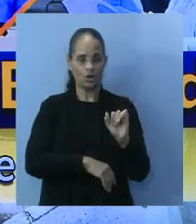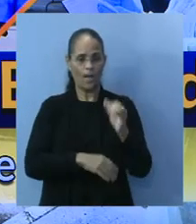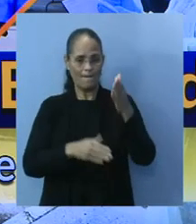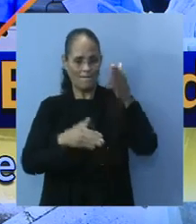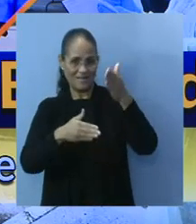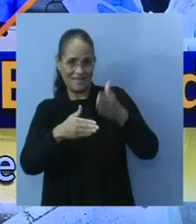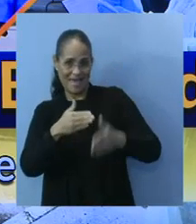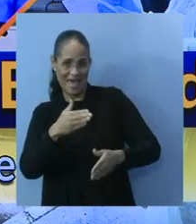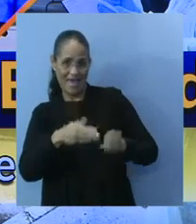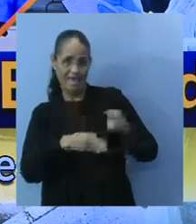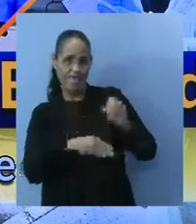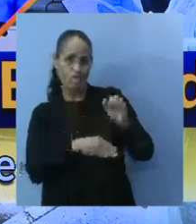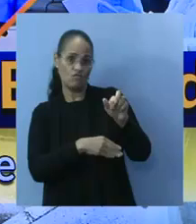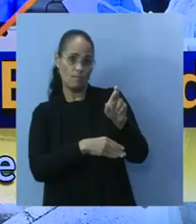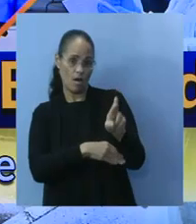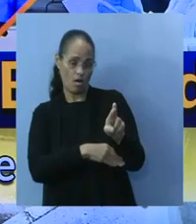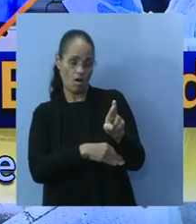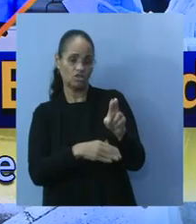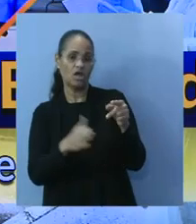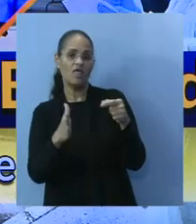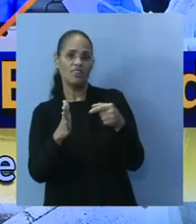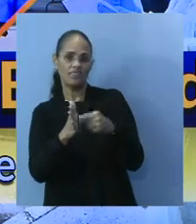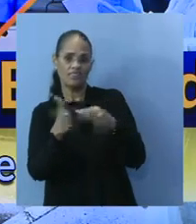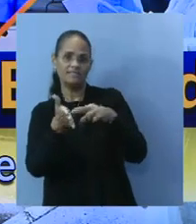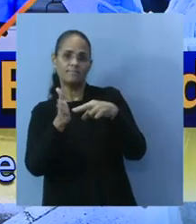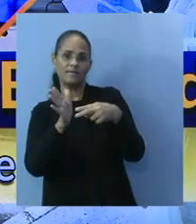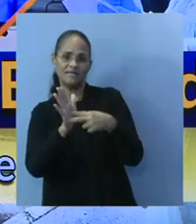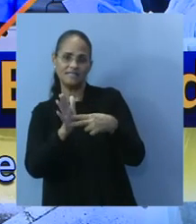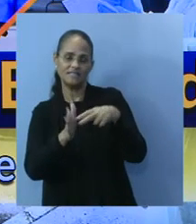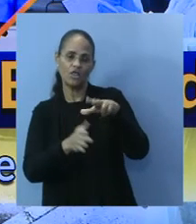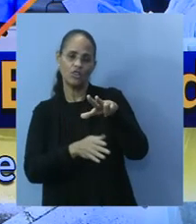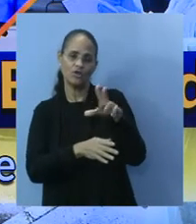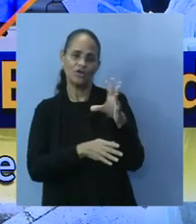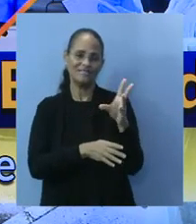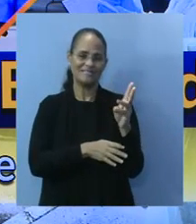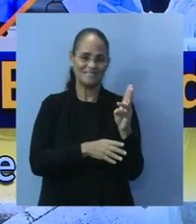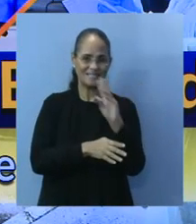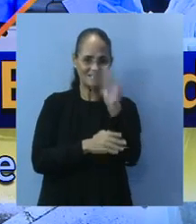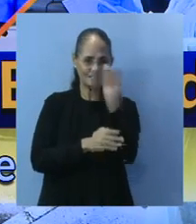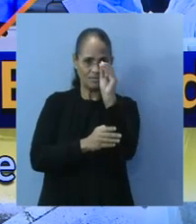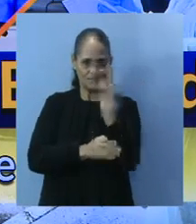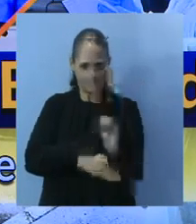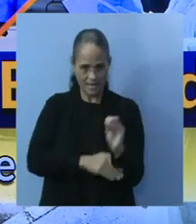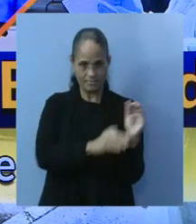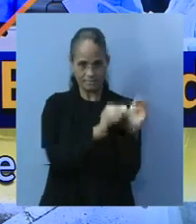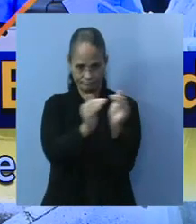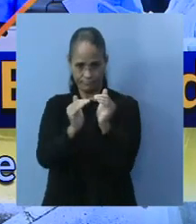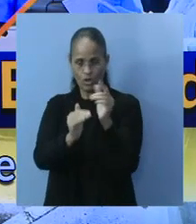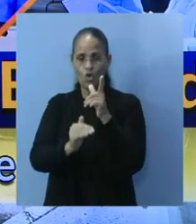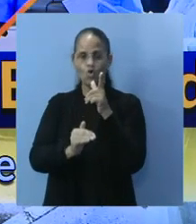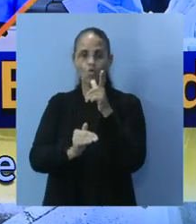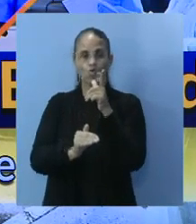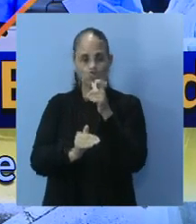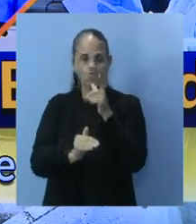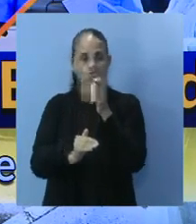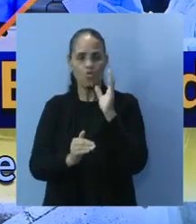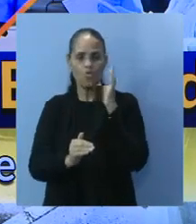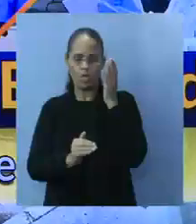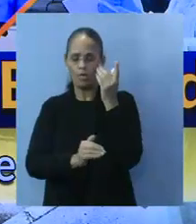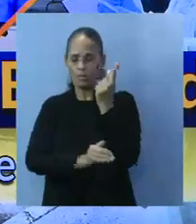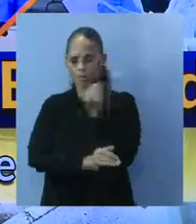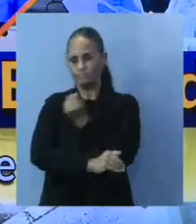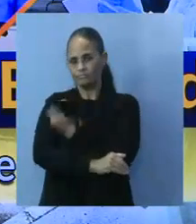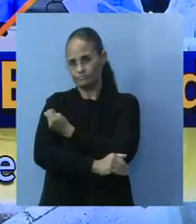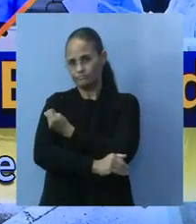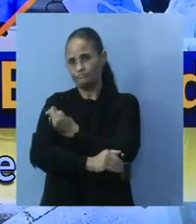end of March. This equates to 36% of the population who are eligible to be administered